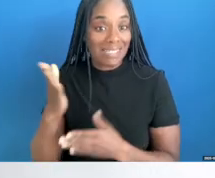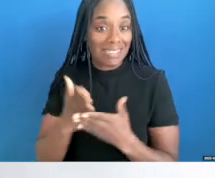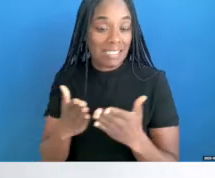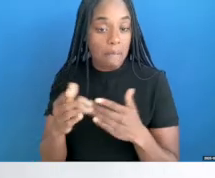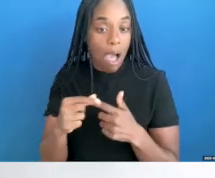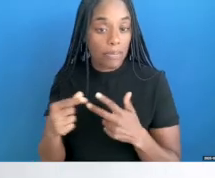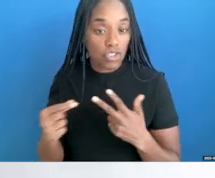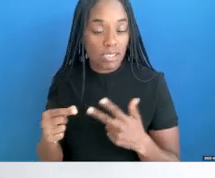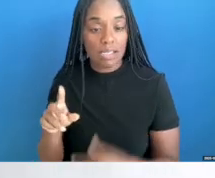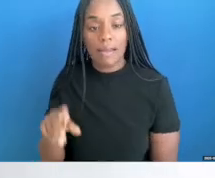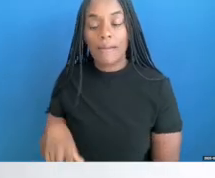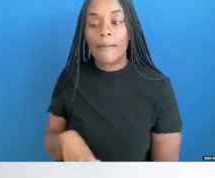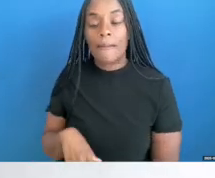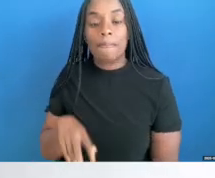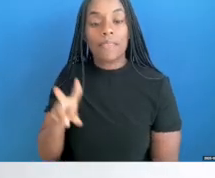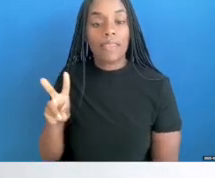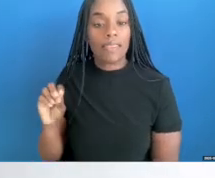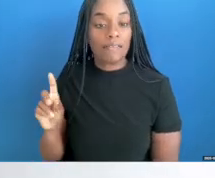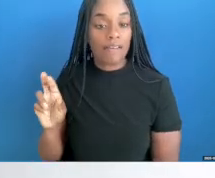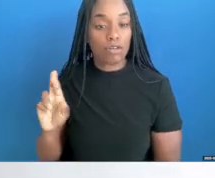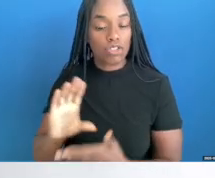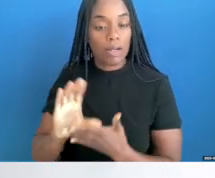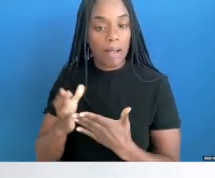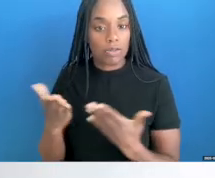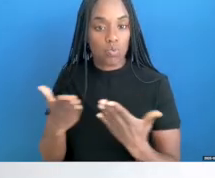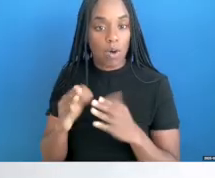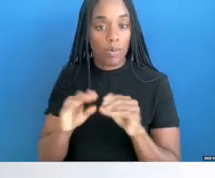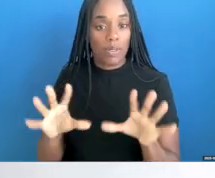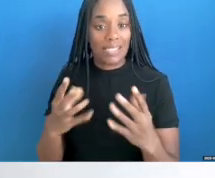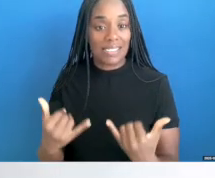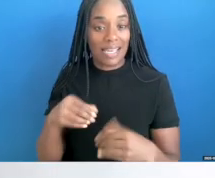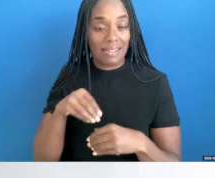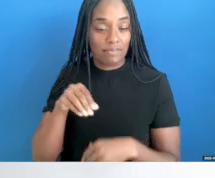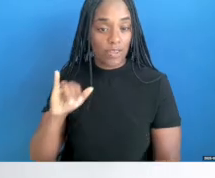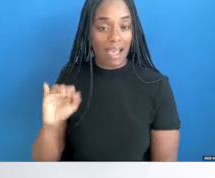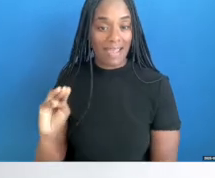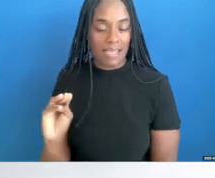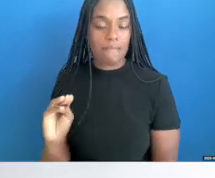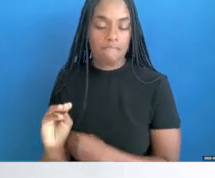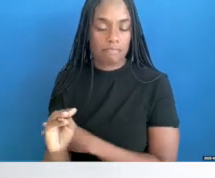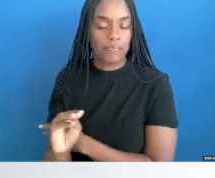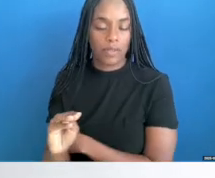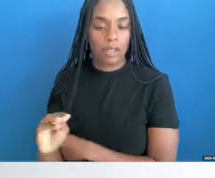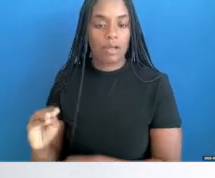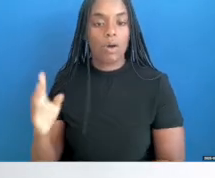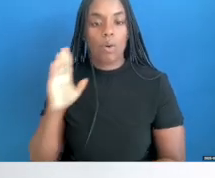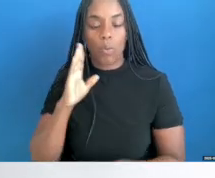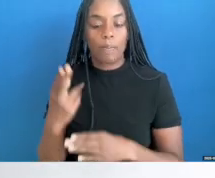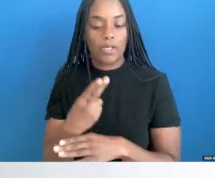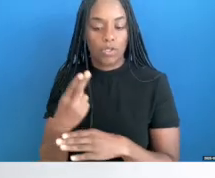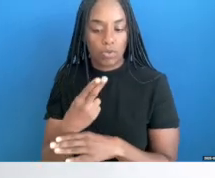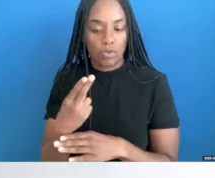far as the voucher amounts, what we released today in the IM is what's going to be used for the current redeployment of